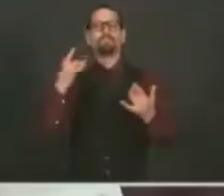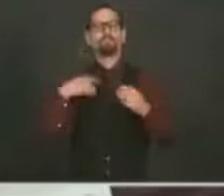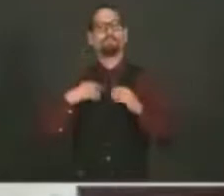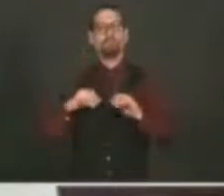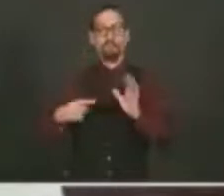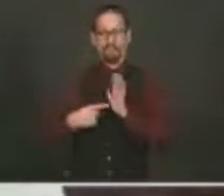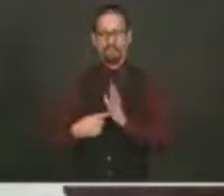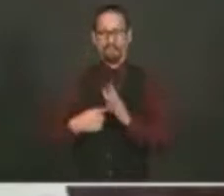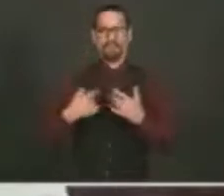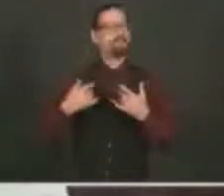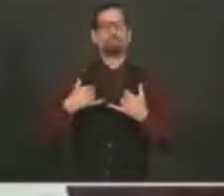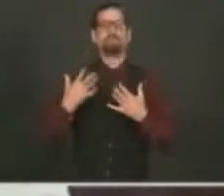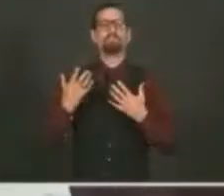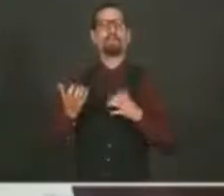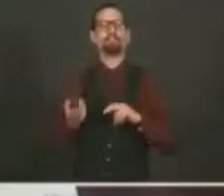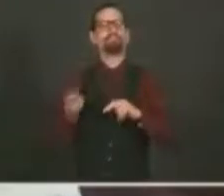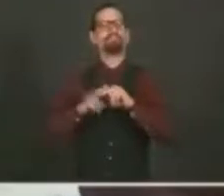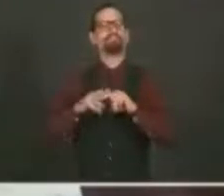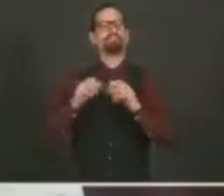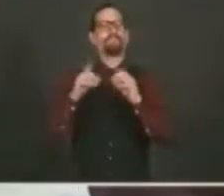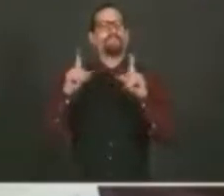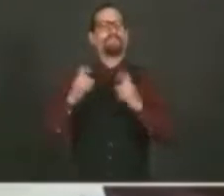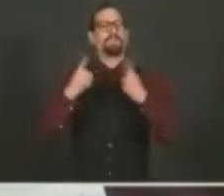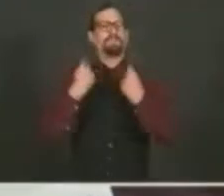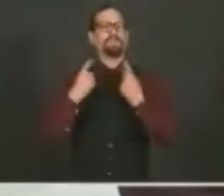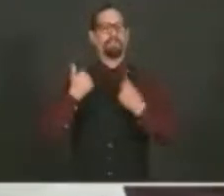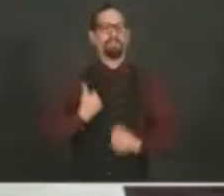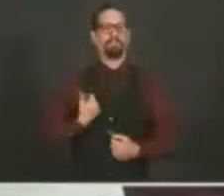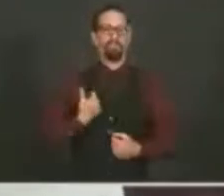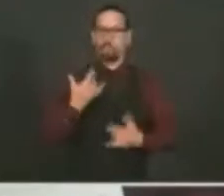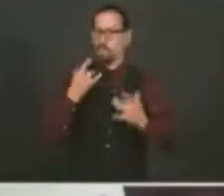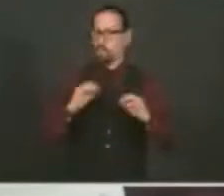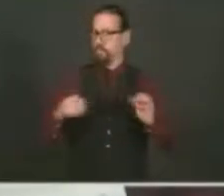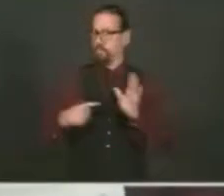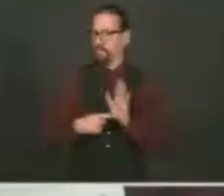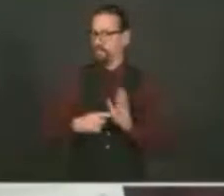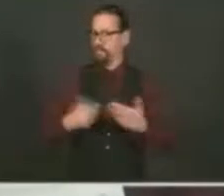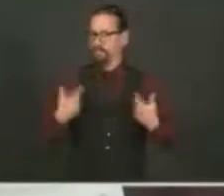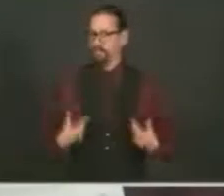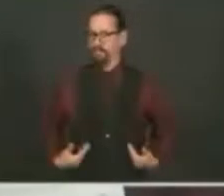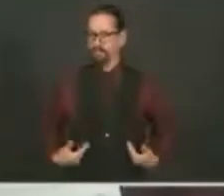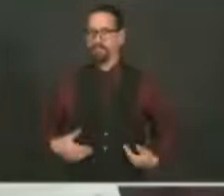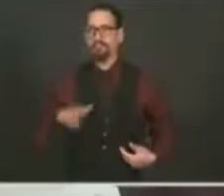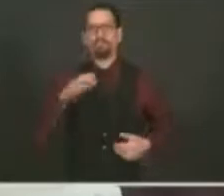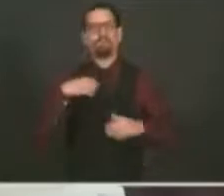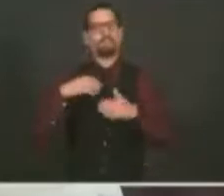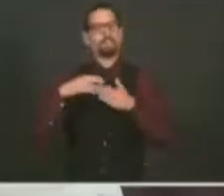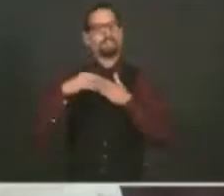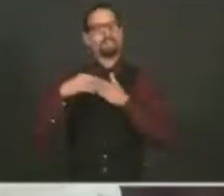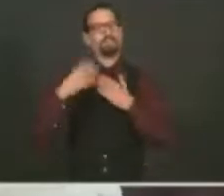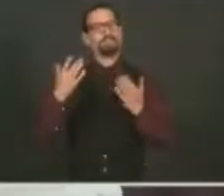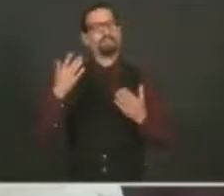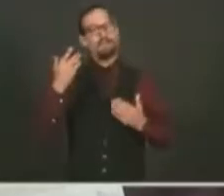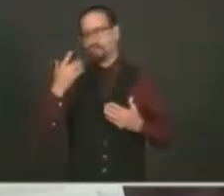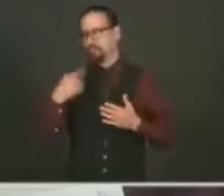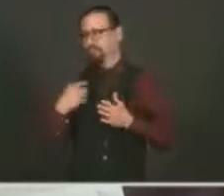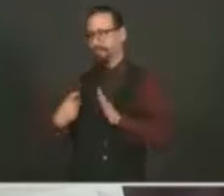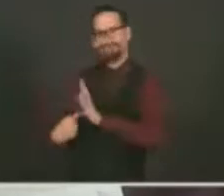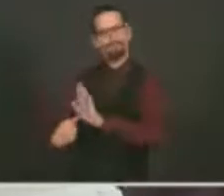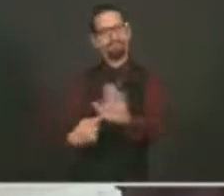testing. So I'm trying to lead by example, and also it was recommended